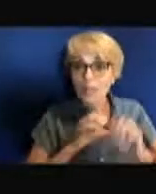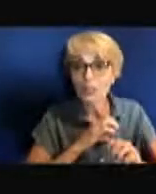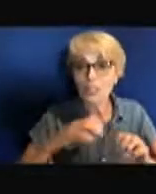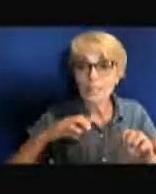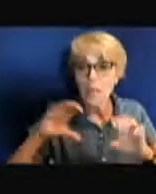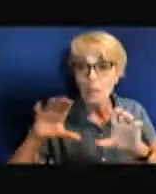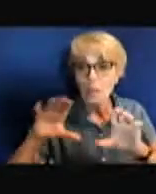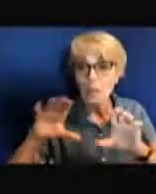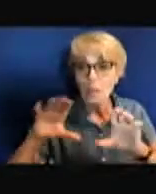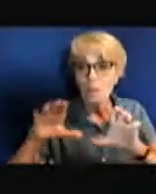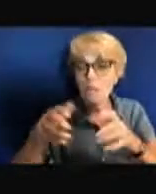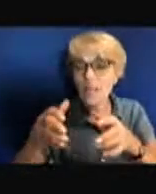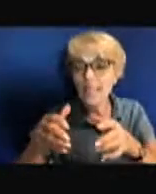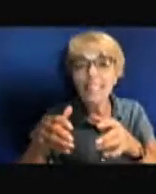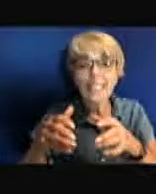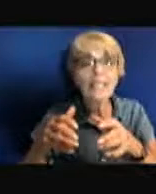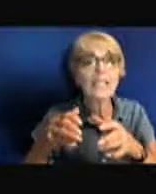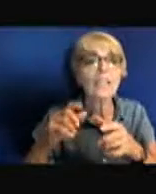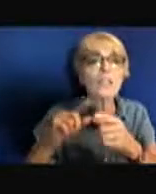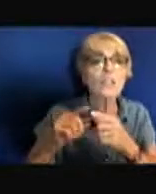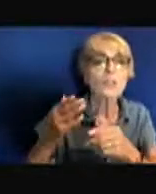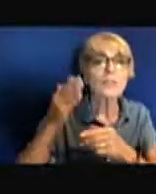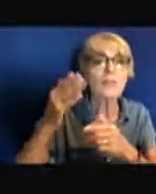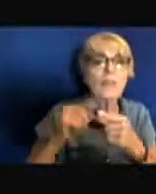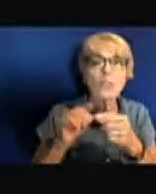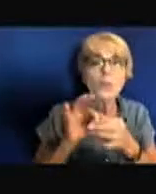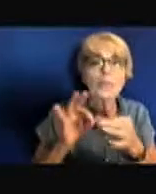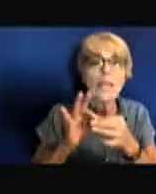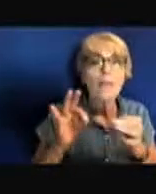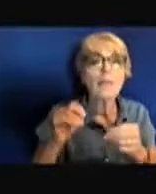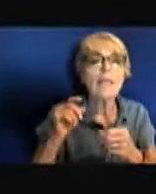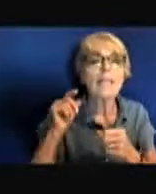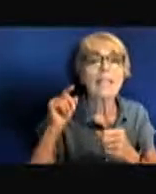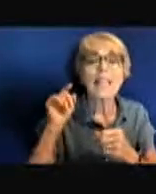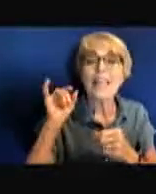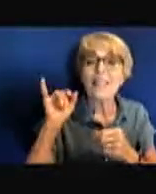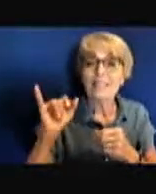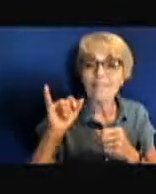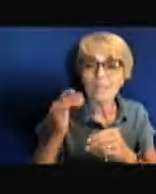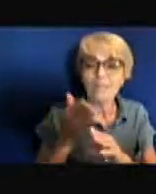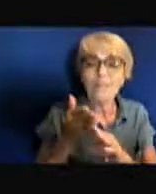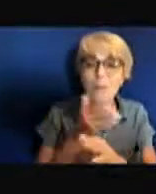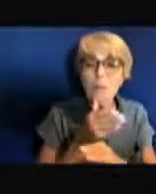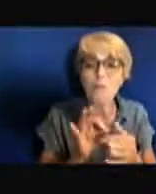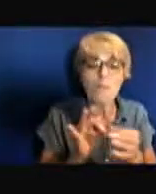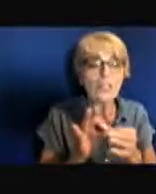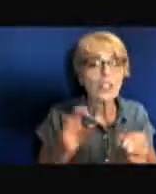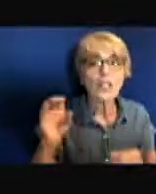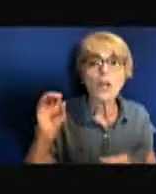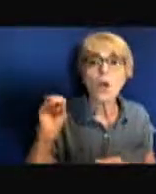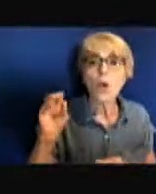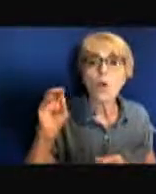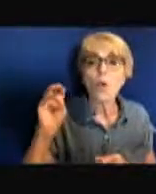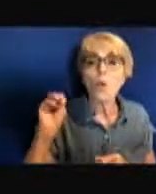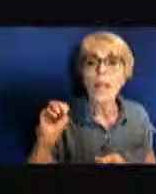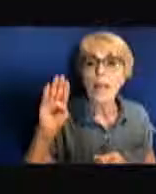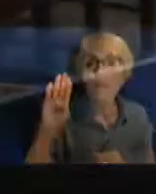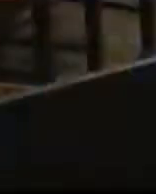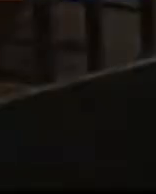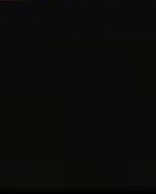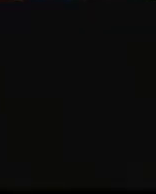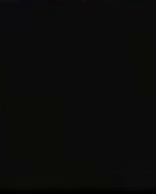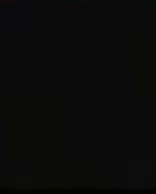Just a note to the comment here, as previously mentioned, OMB procurement does not generally serve on